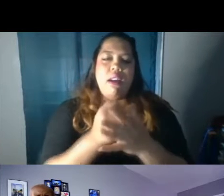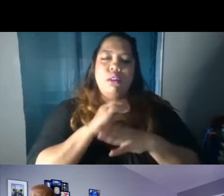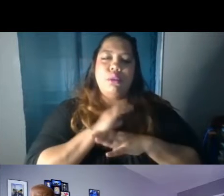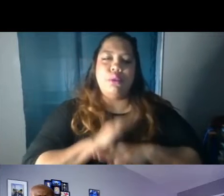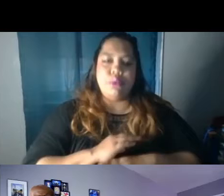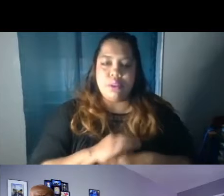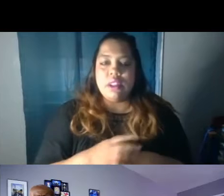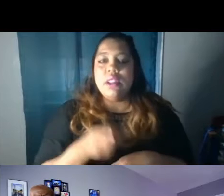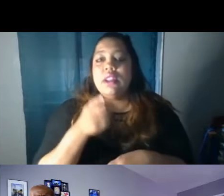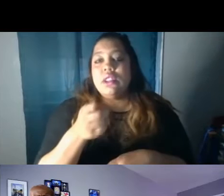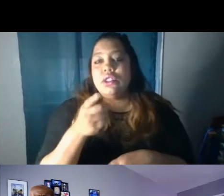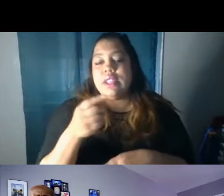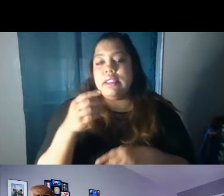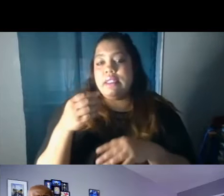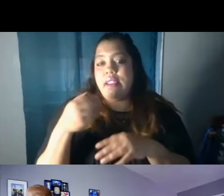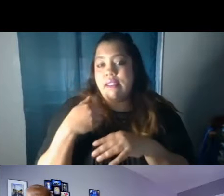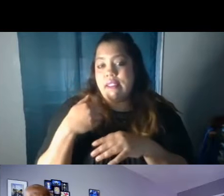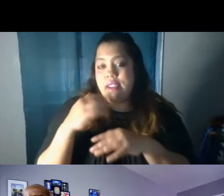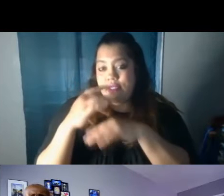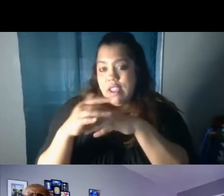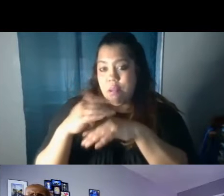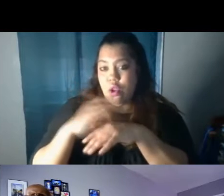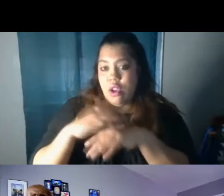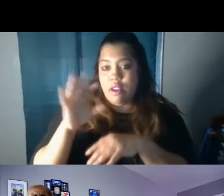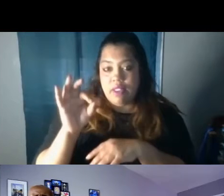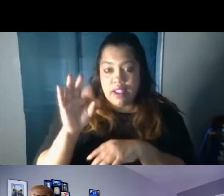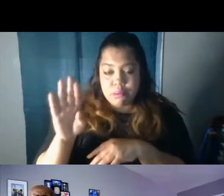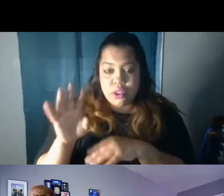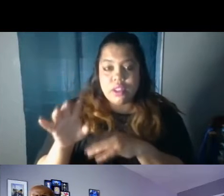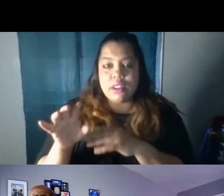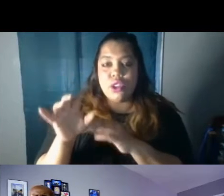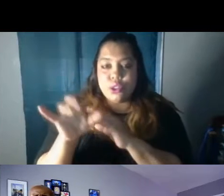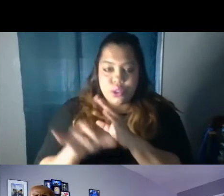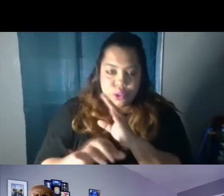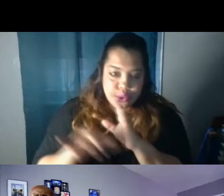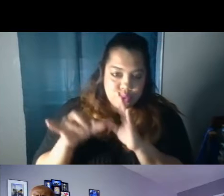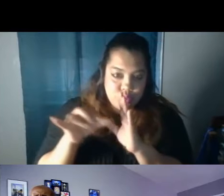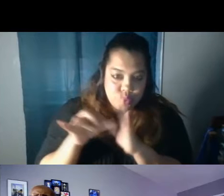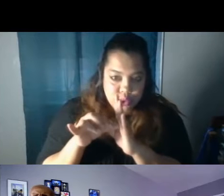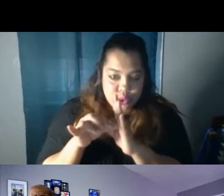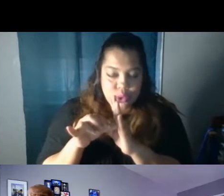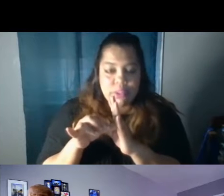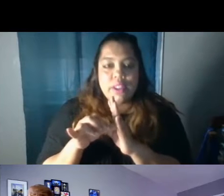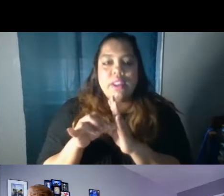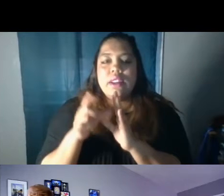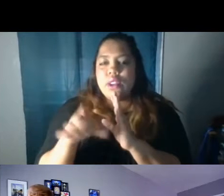and YouTube channel. At youtube.com, user